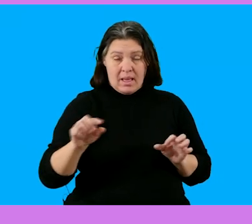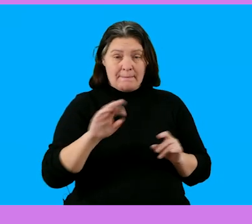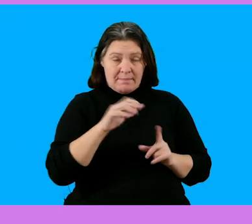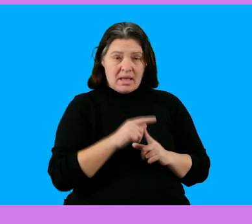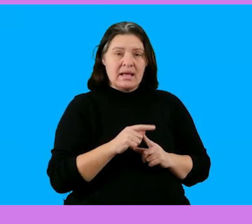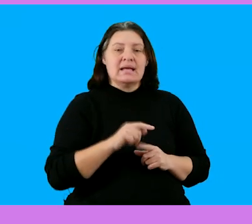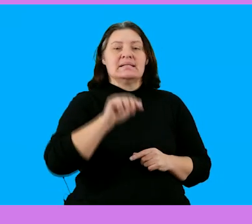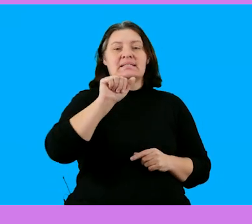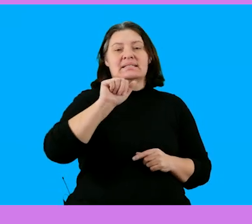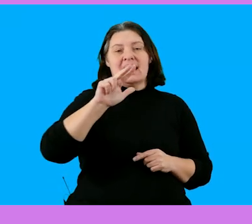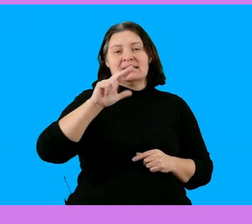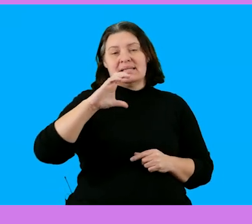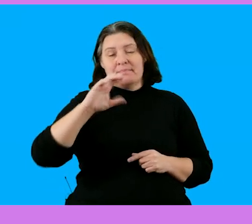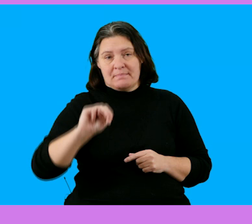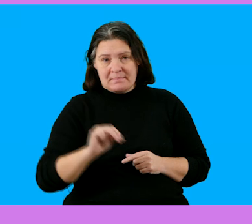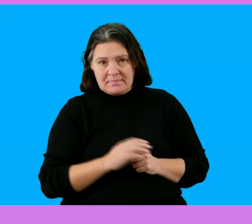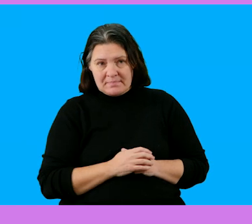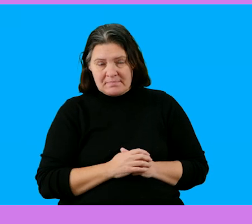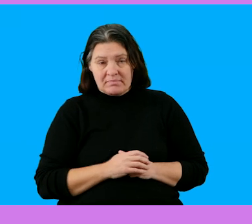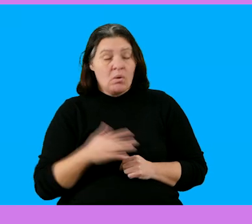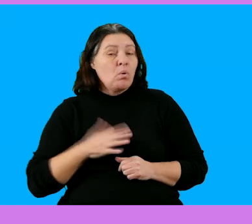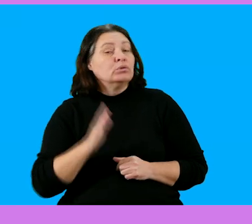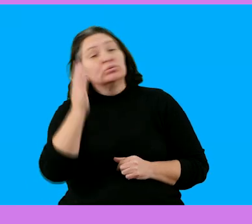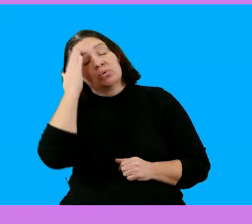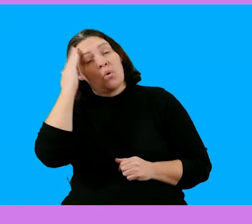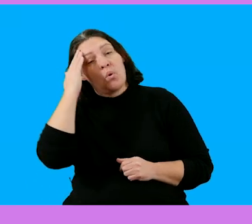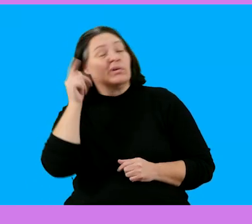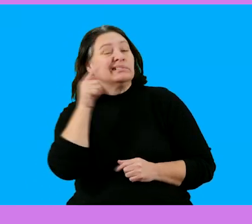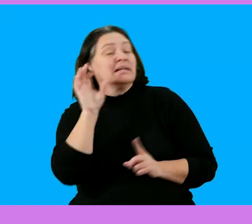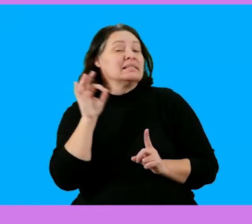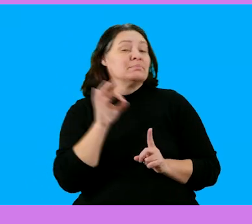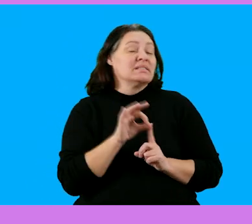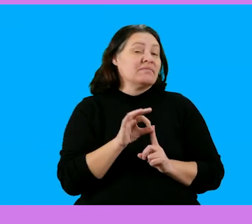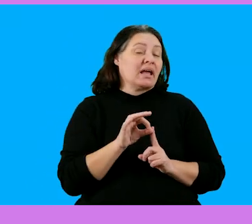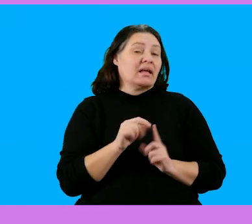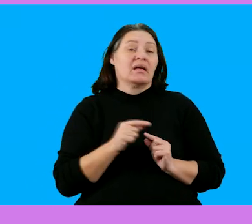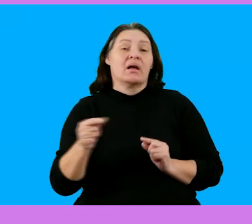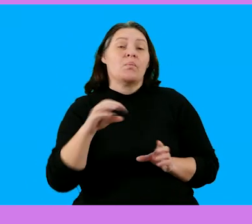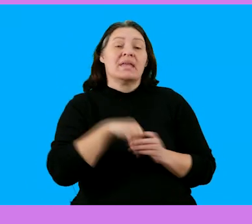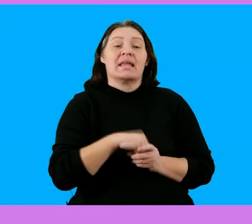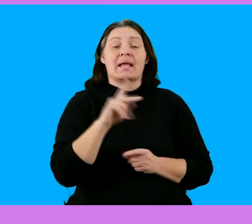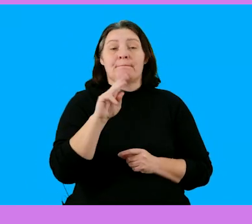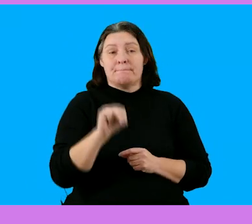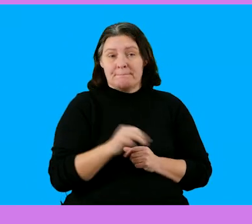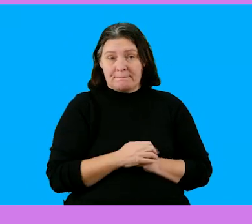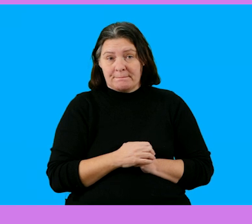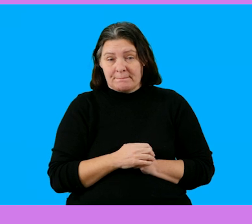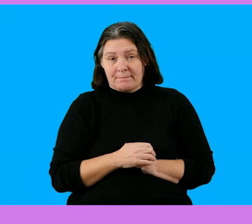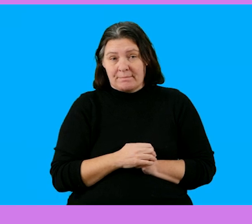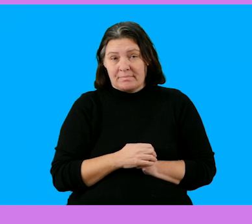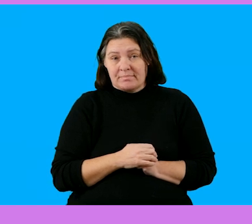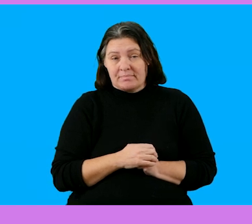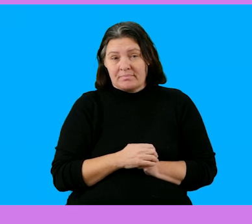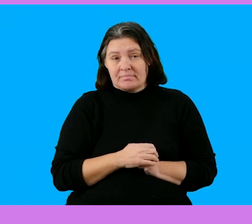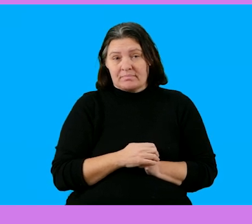the map is 68 centimeters. Okay, we would like to know what is that specific distance in kilometers. All right, so